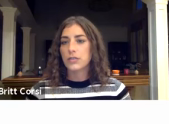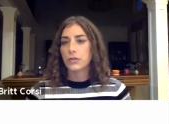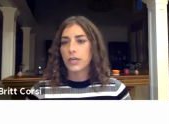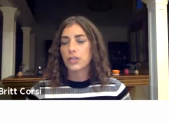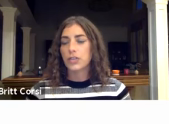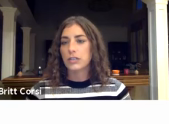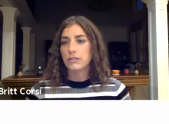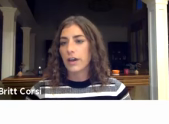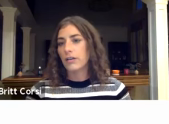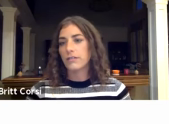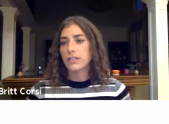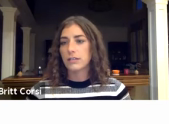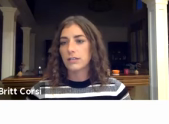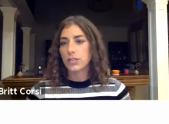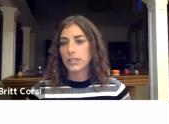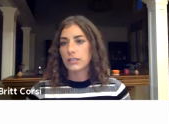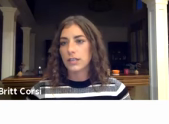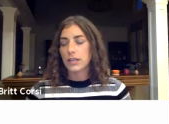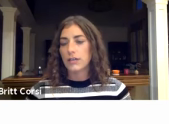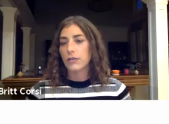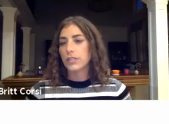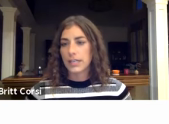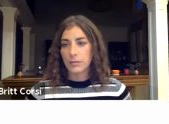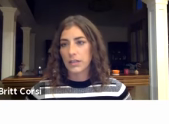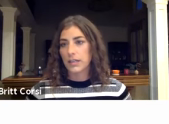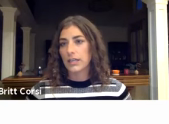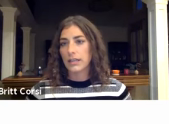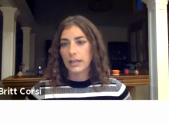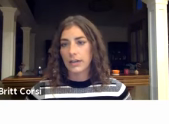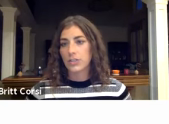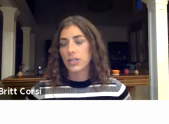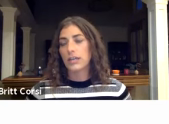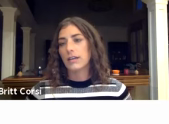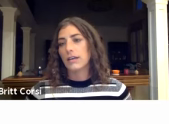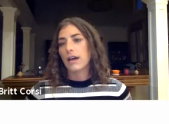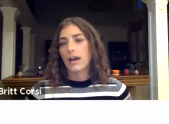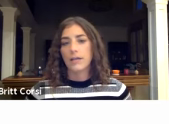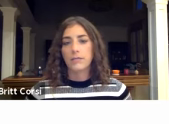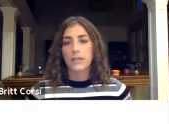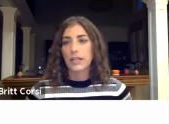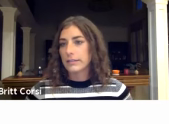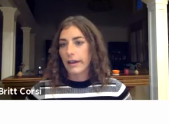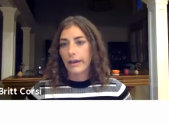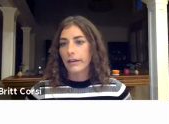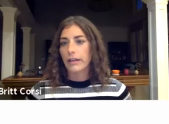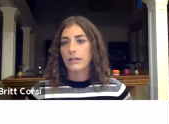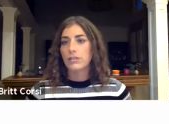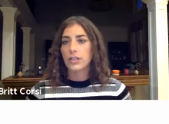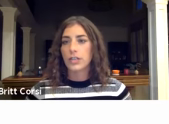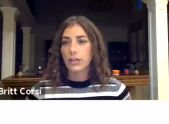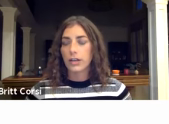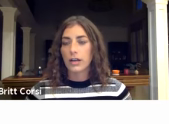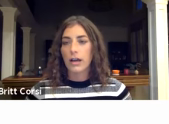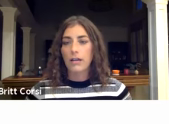real central location to find all of these solutions for sustainability, clean energy, clean tech, and